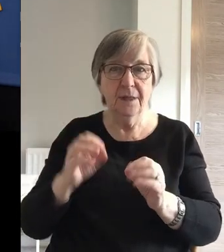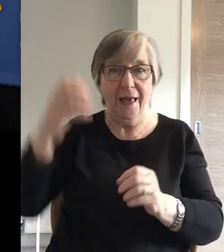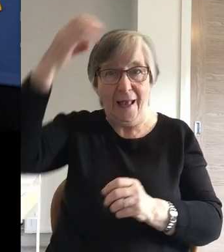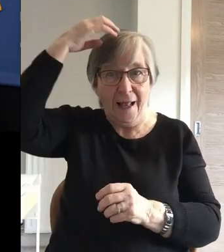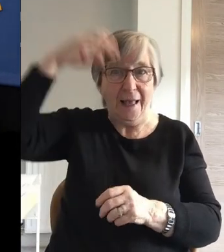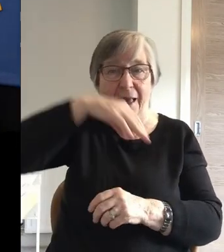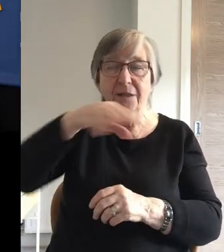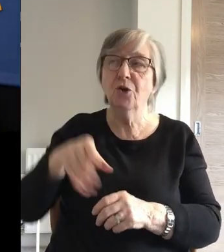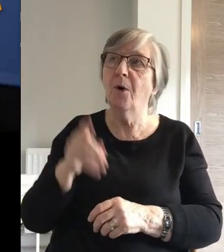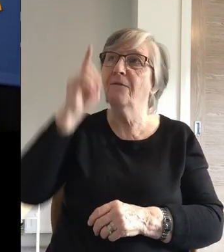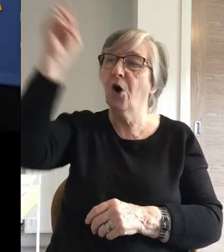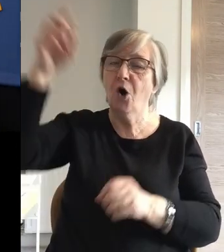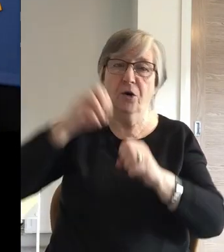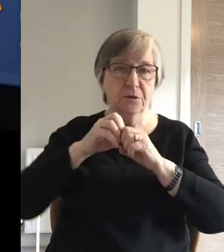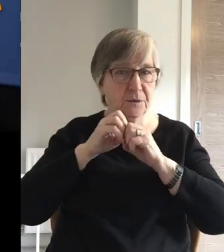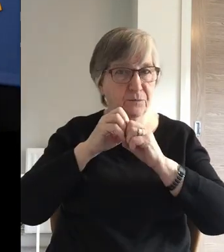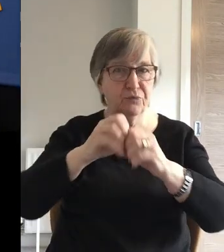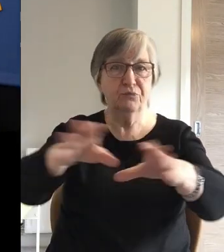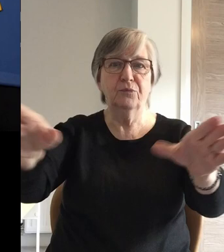bursting forth.